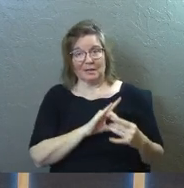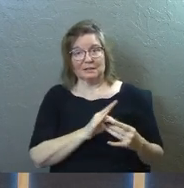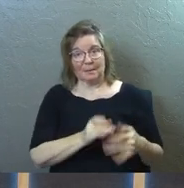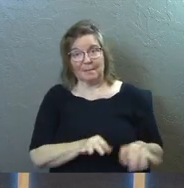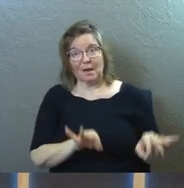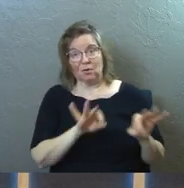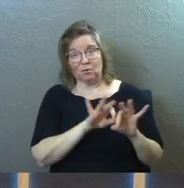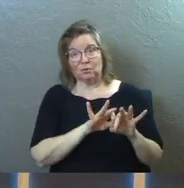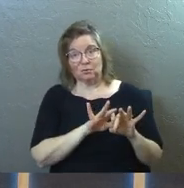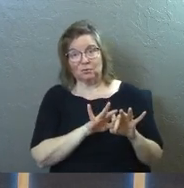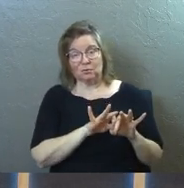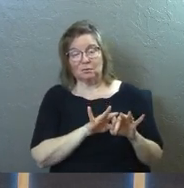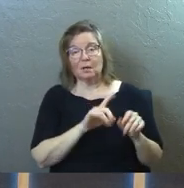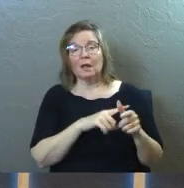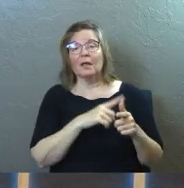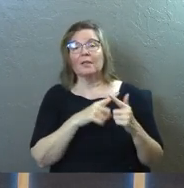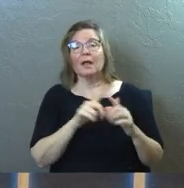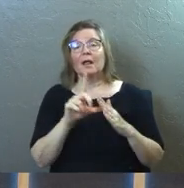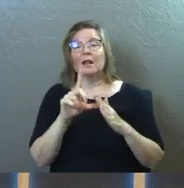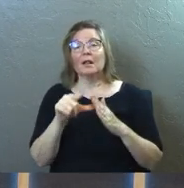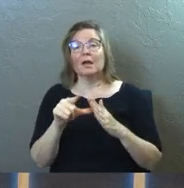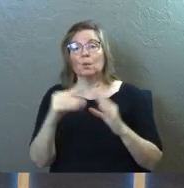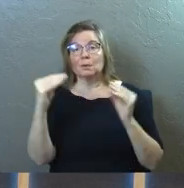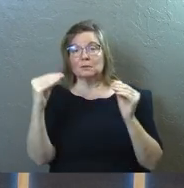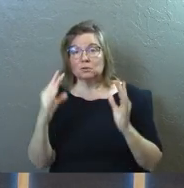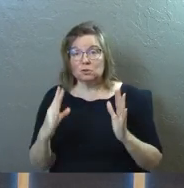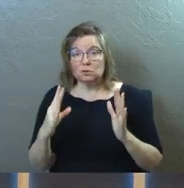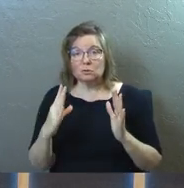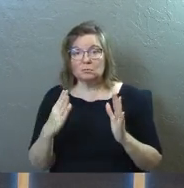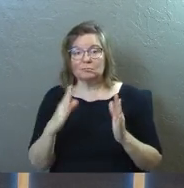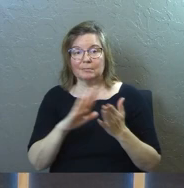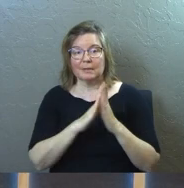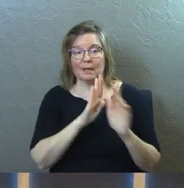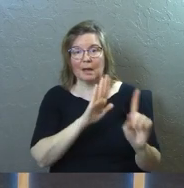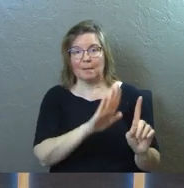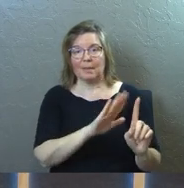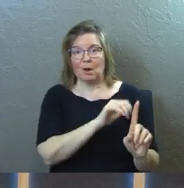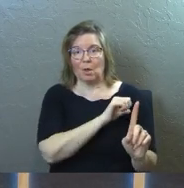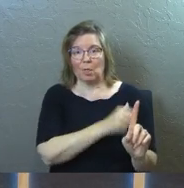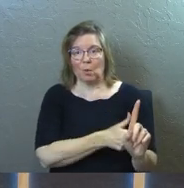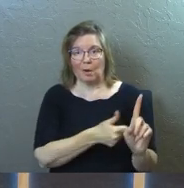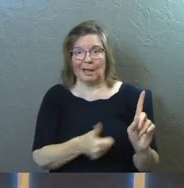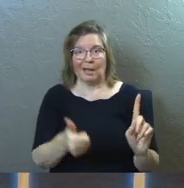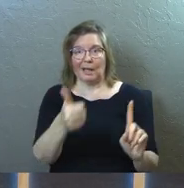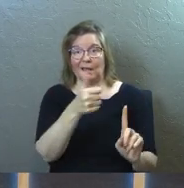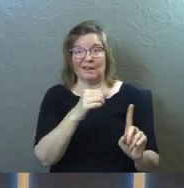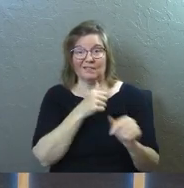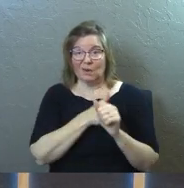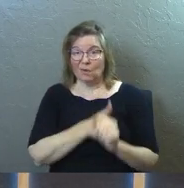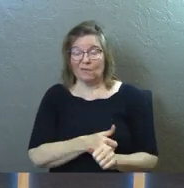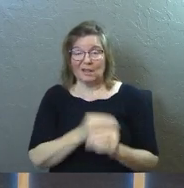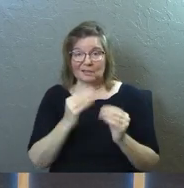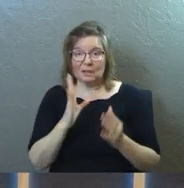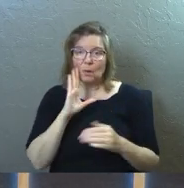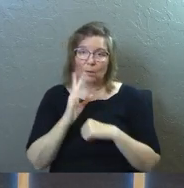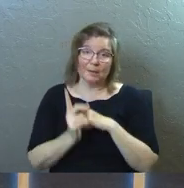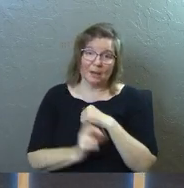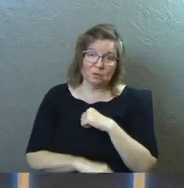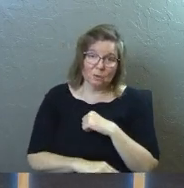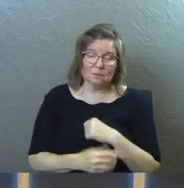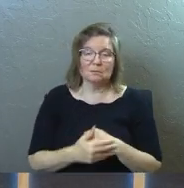relationship matters. But then they will have teachers that are their authority. And if they don't follow teachers, there will be